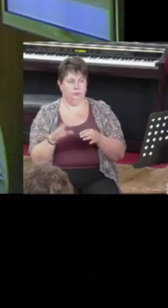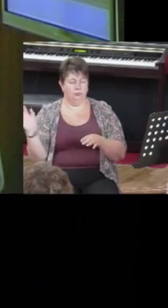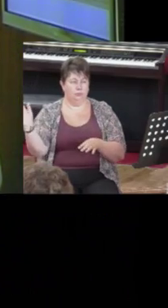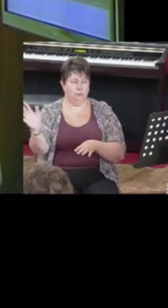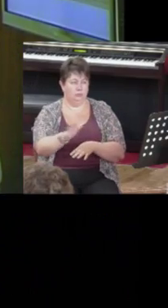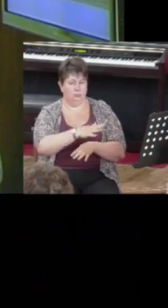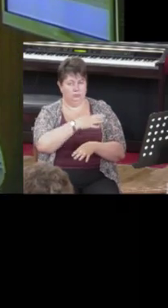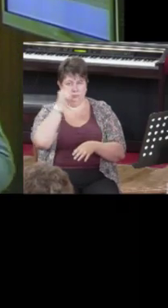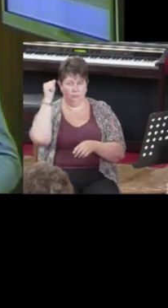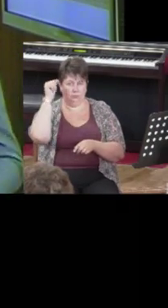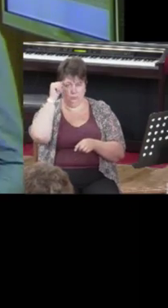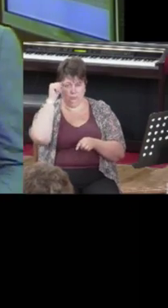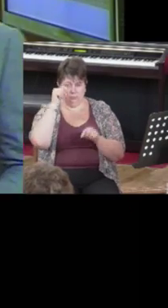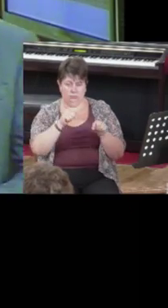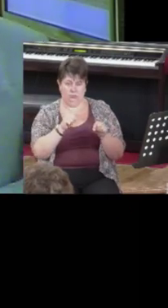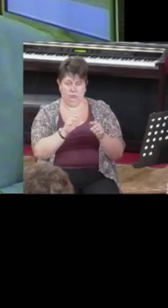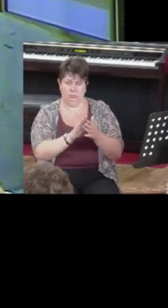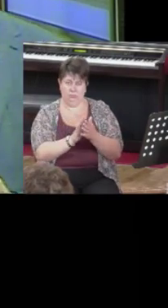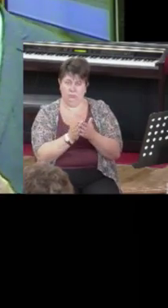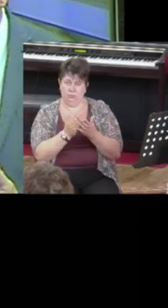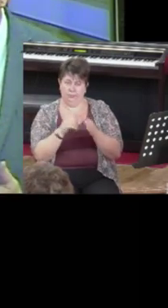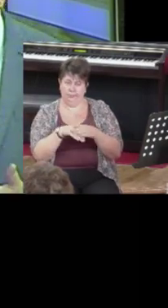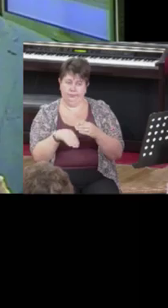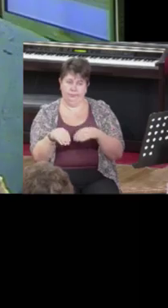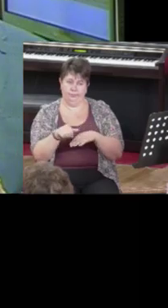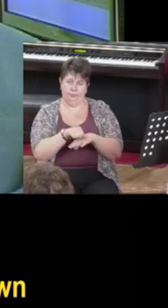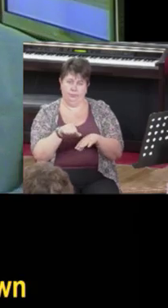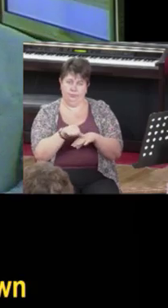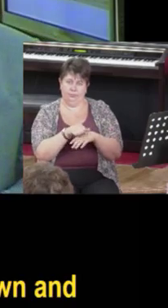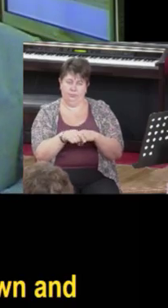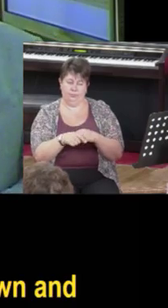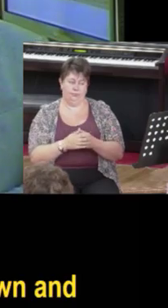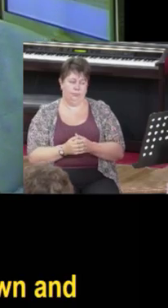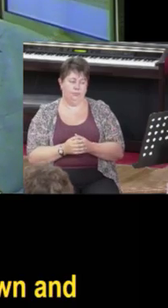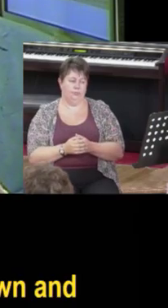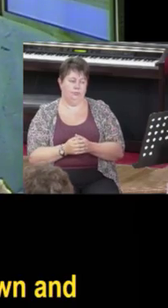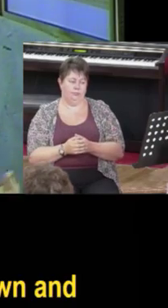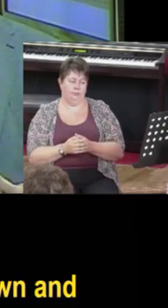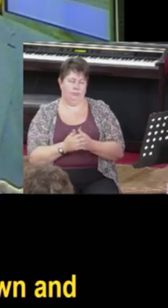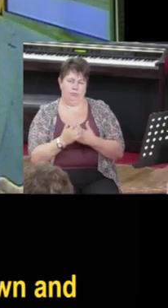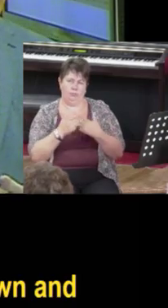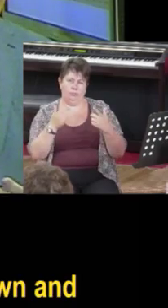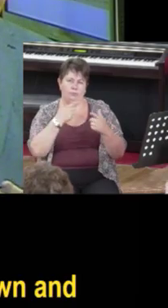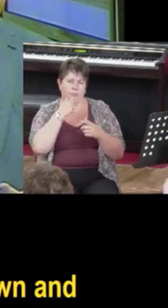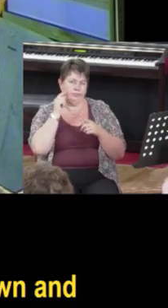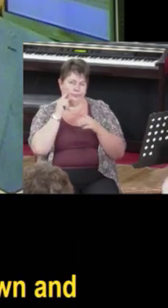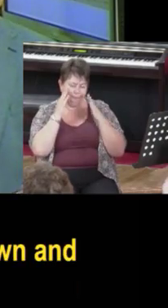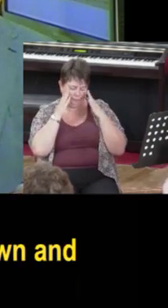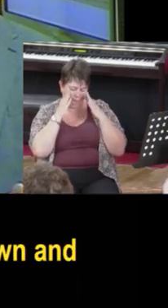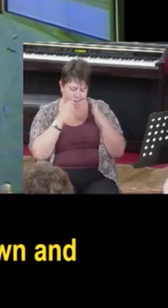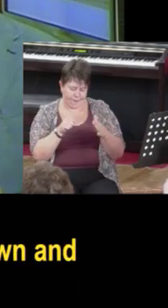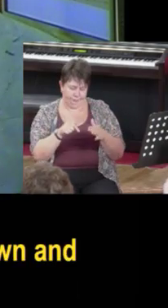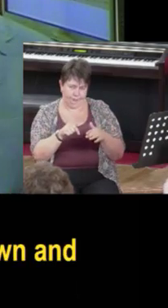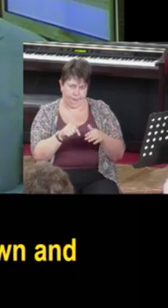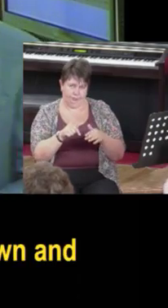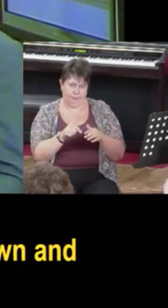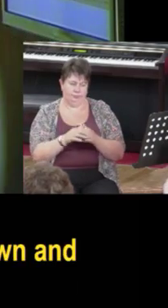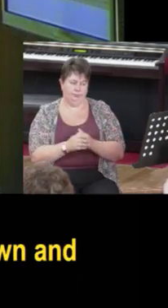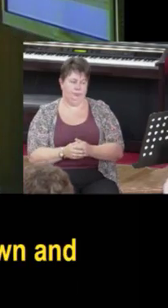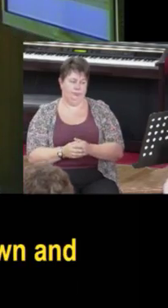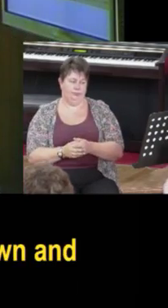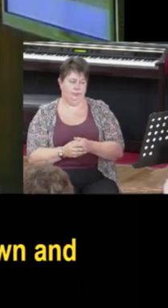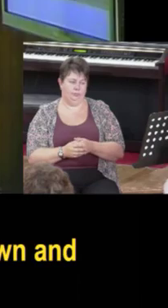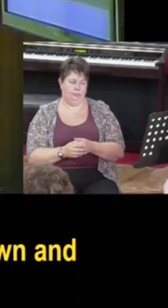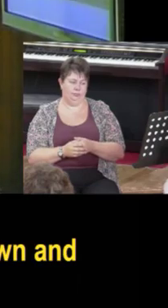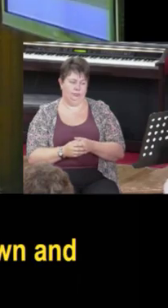well-known and an extensive and a regularly studied section of Scripture. I always say to people